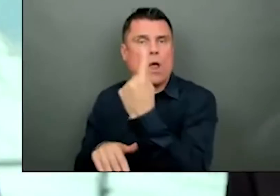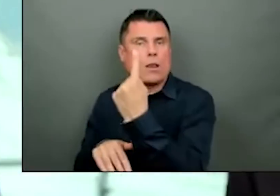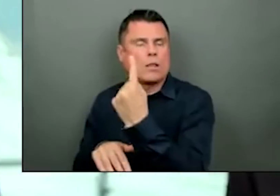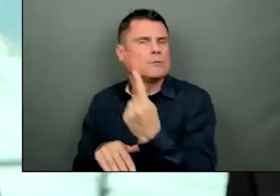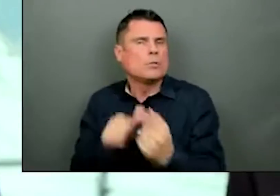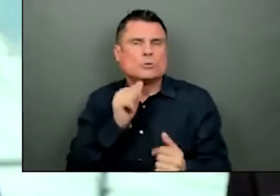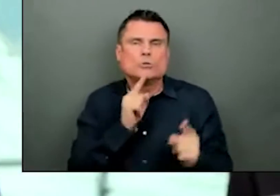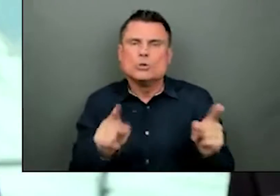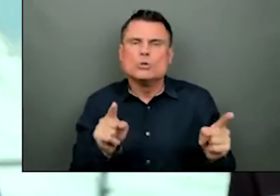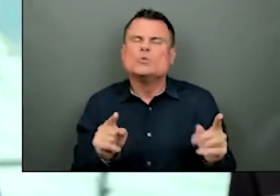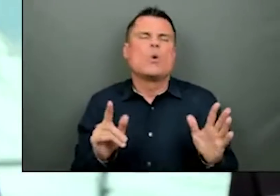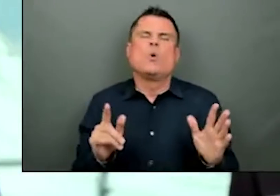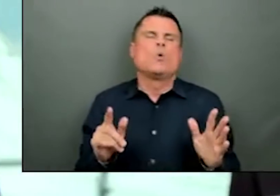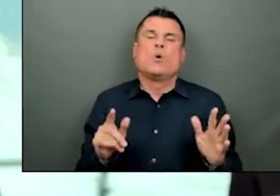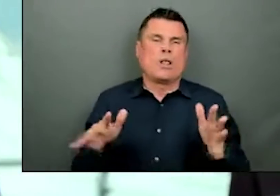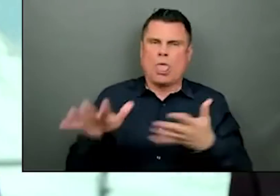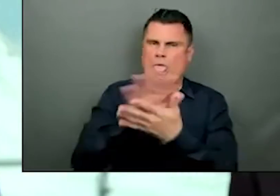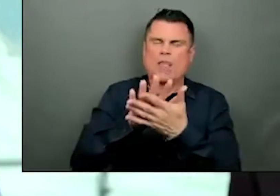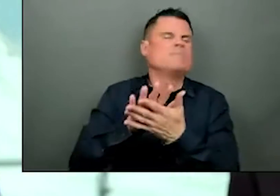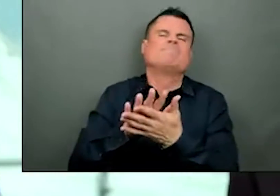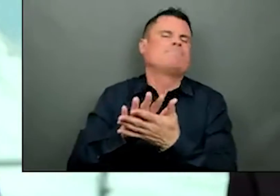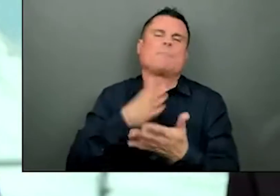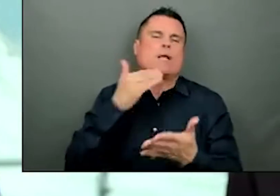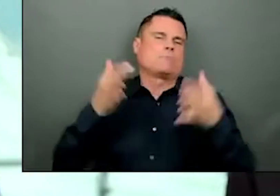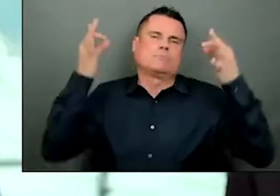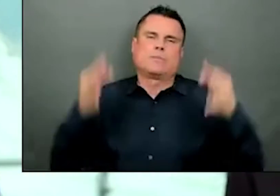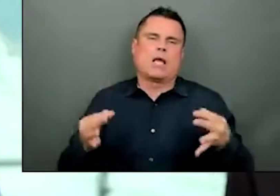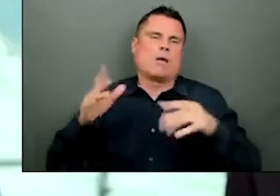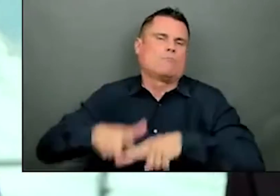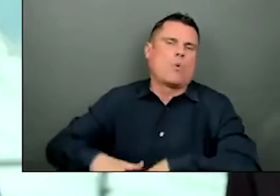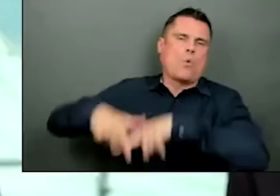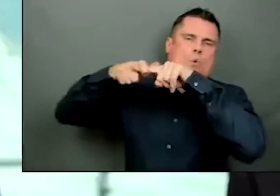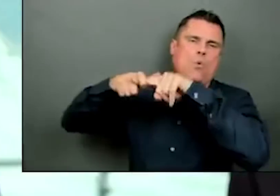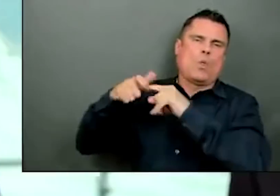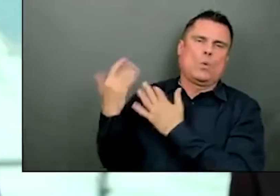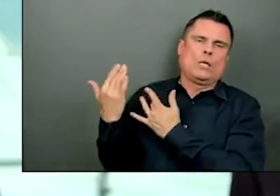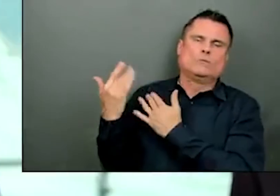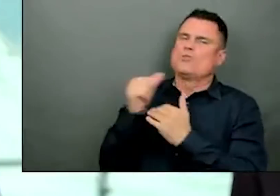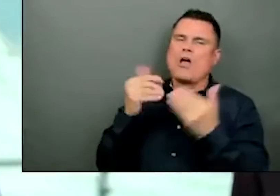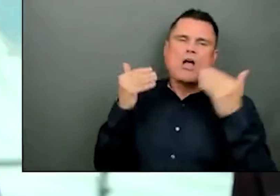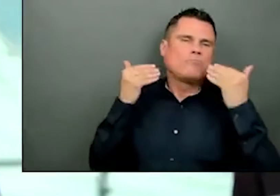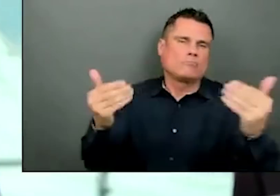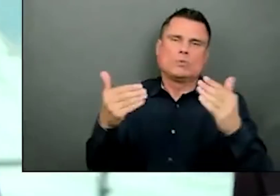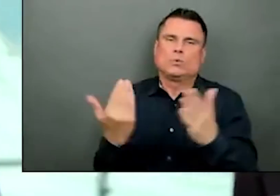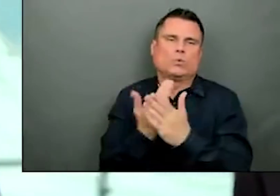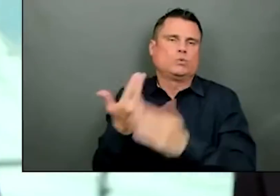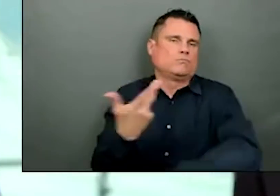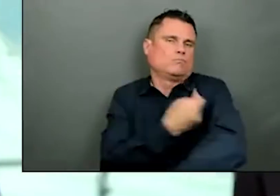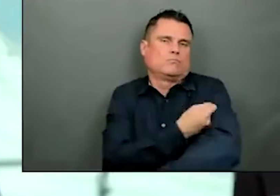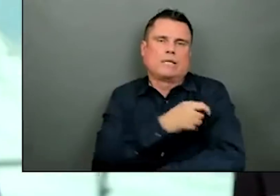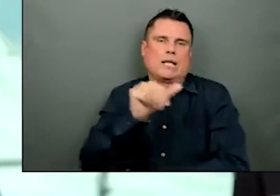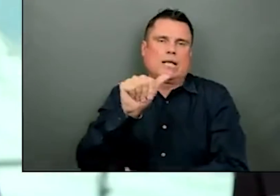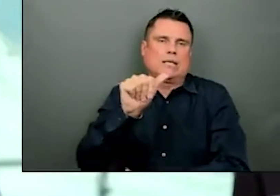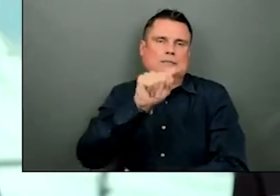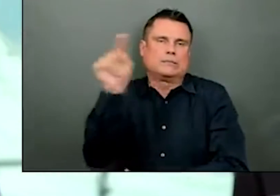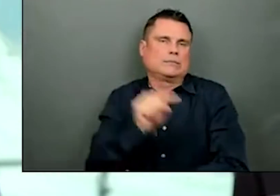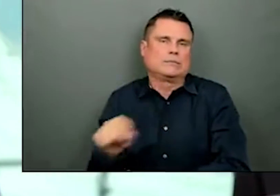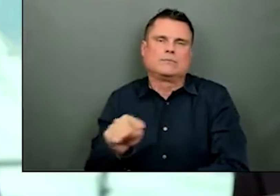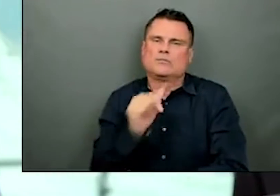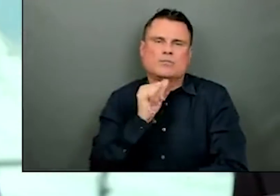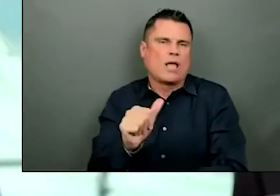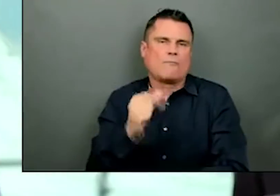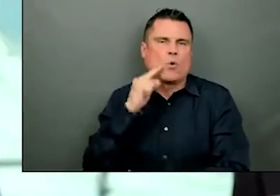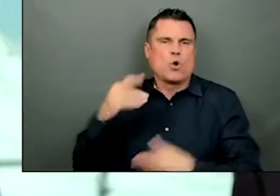Canada. Very importantly, we have not seen any evidence of this here in Canada. There's been very low numbers